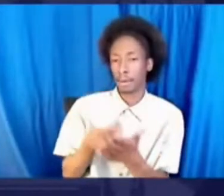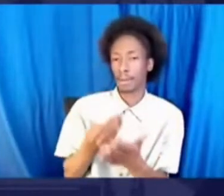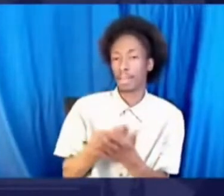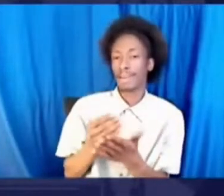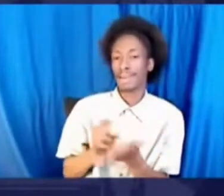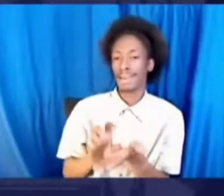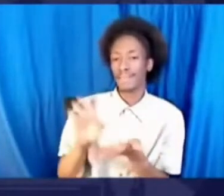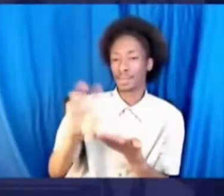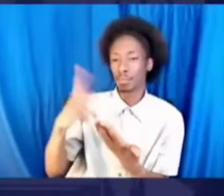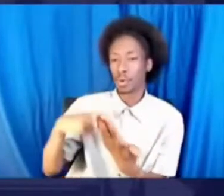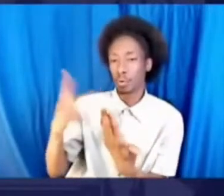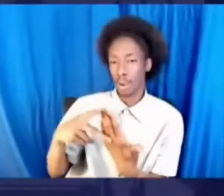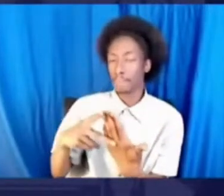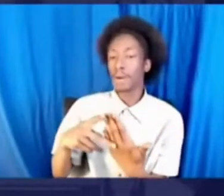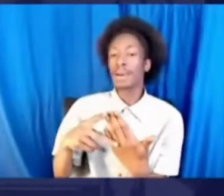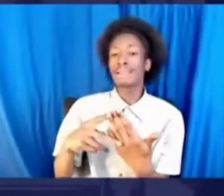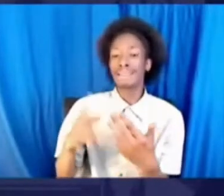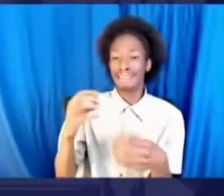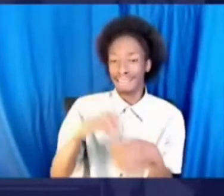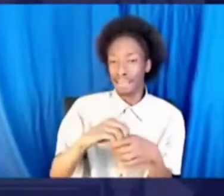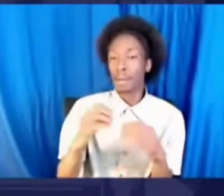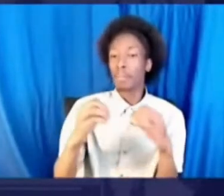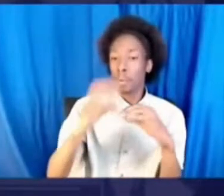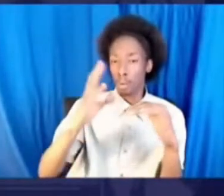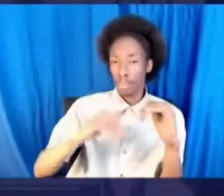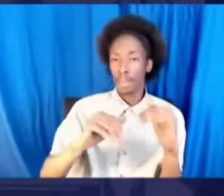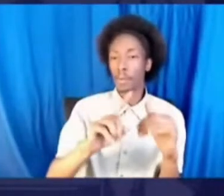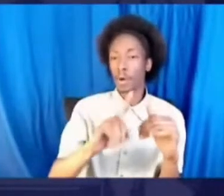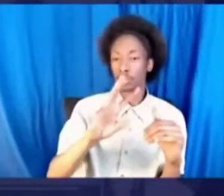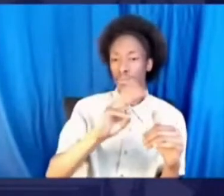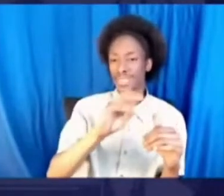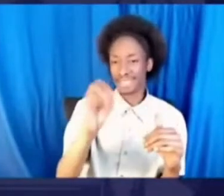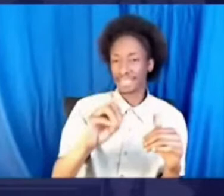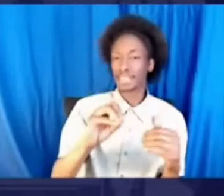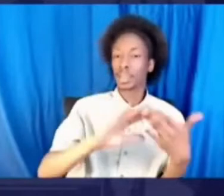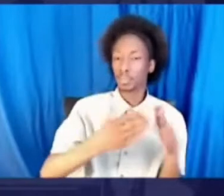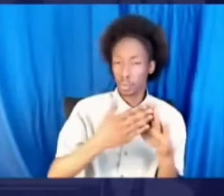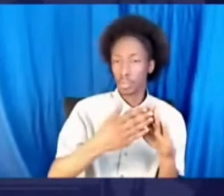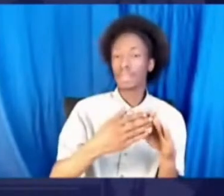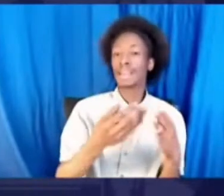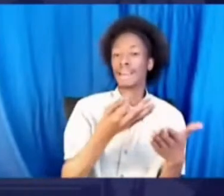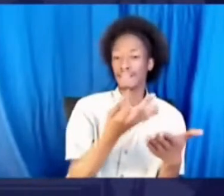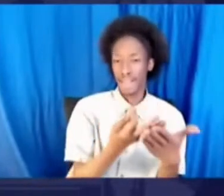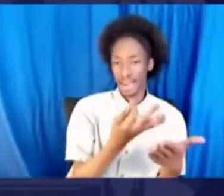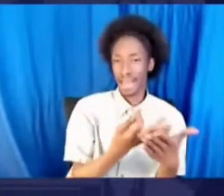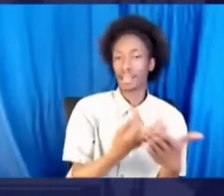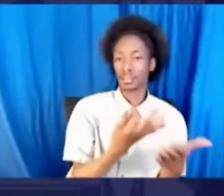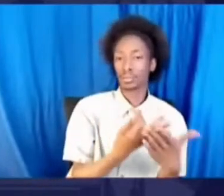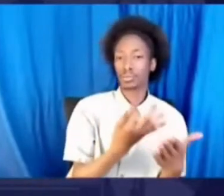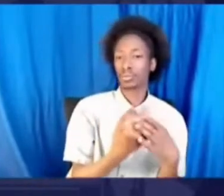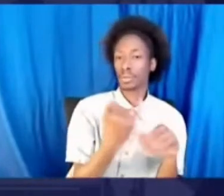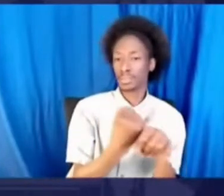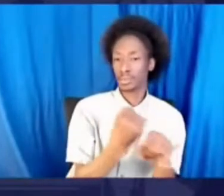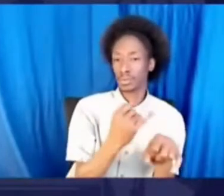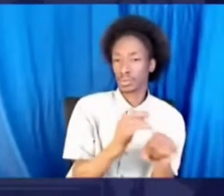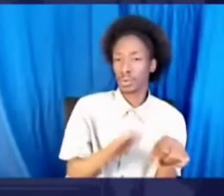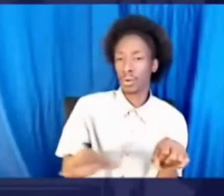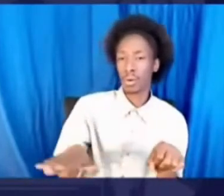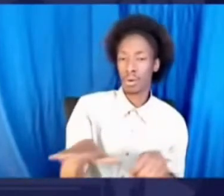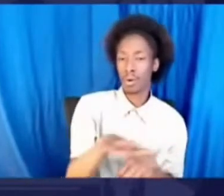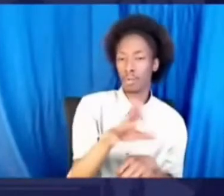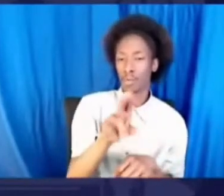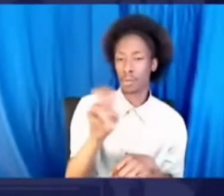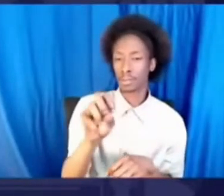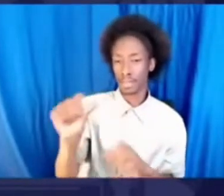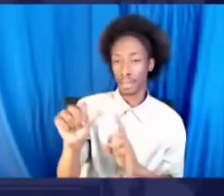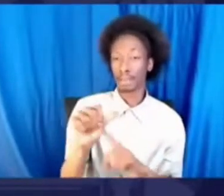more than 160 community financial institutions across the country. Through this program,